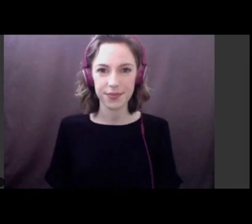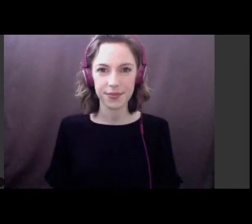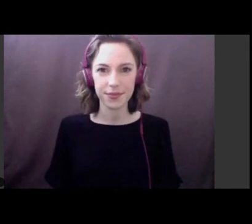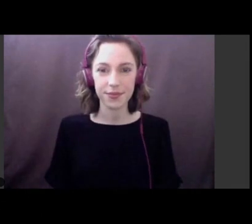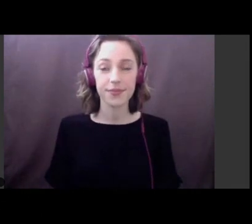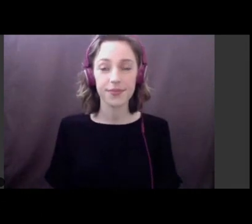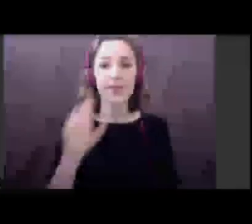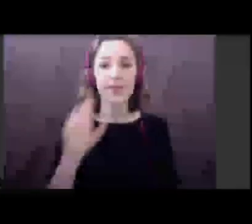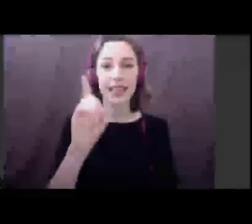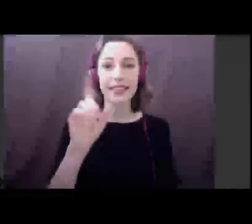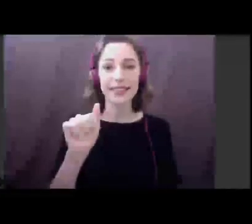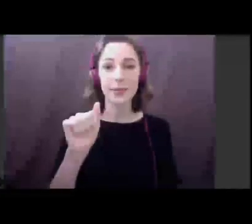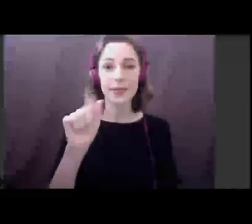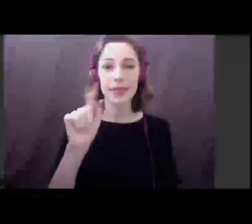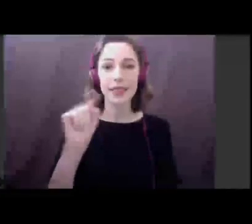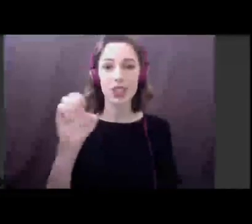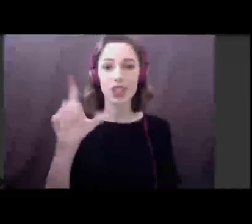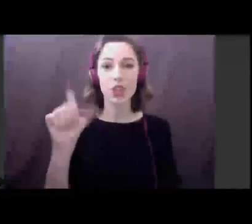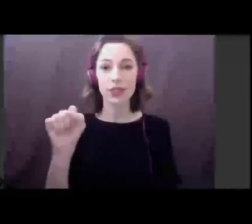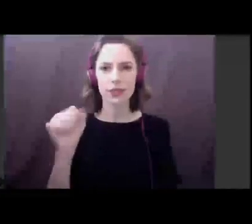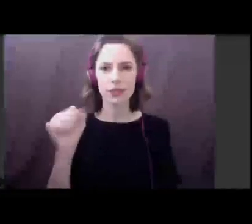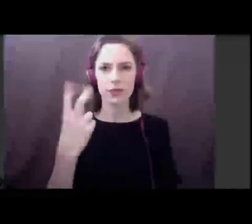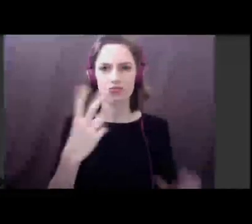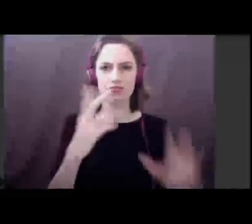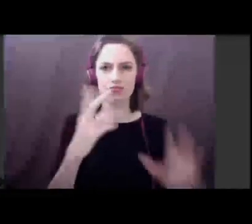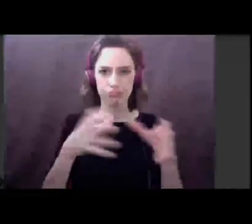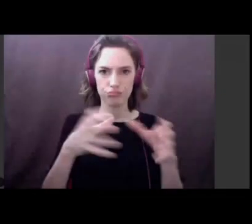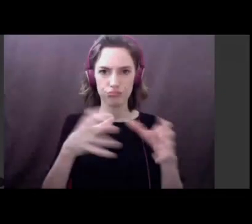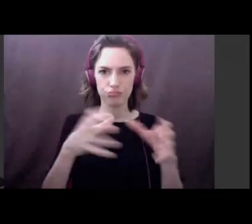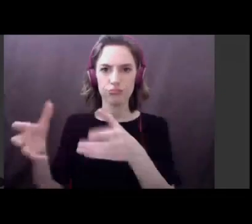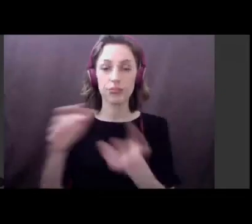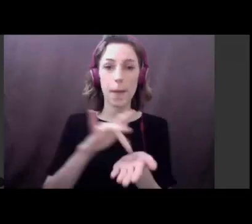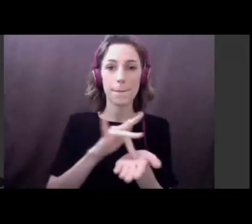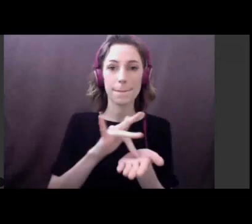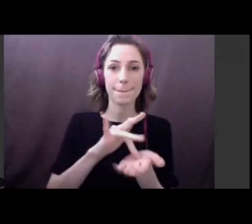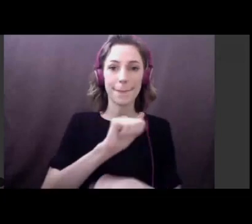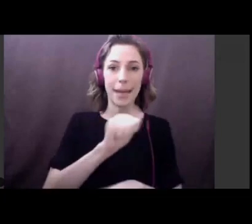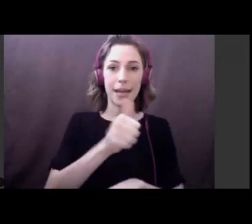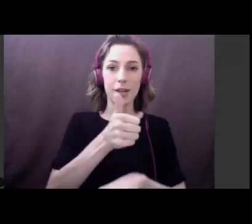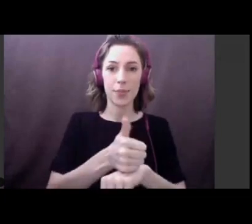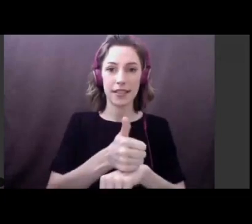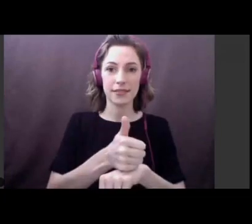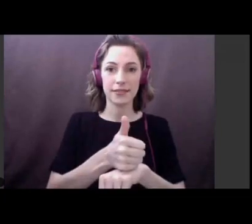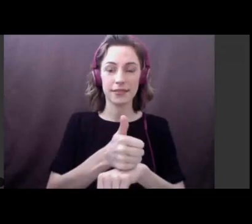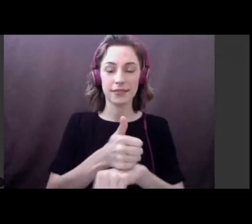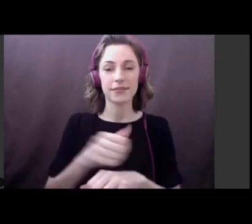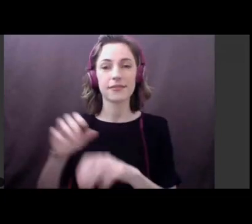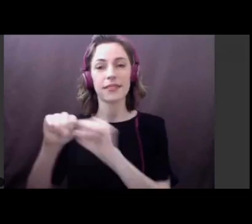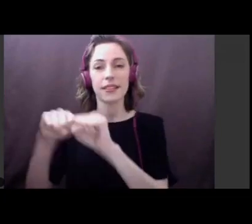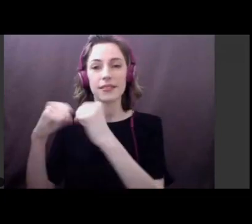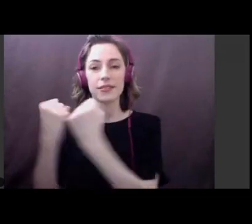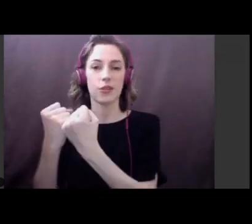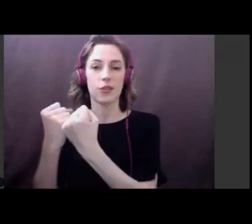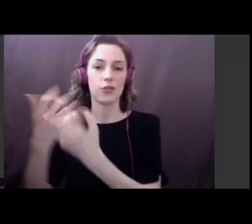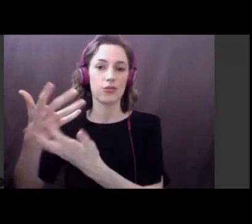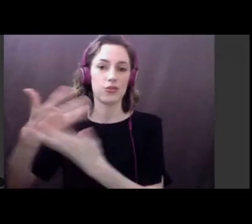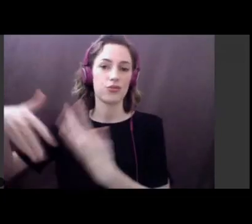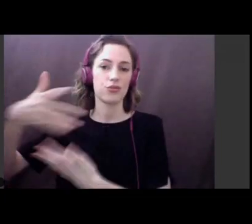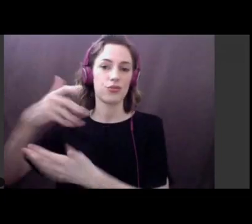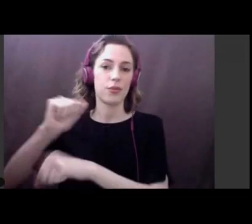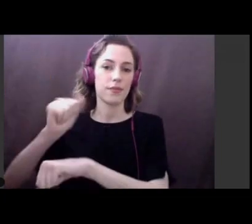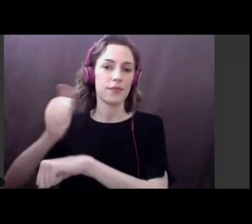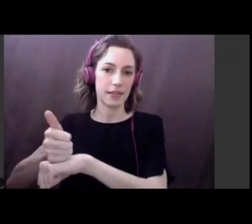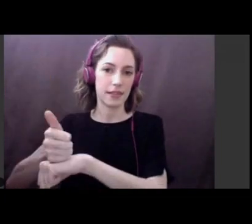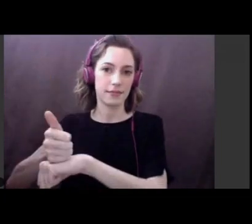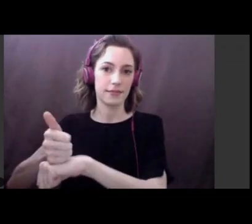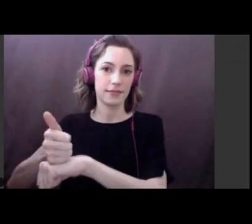model. As many of you are probably familiar with these two models, but just briefly, for those of you who may not be, the